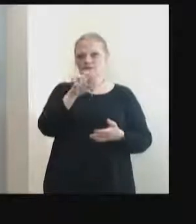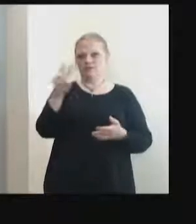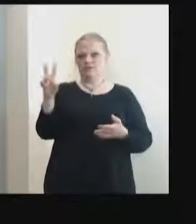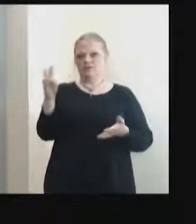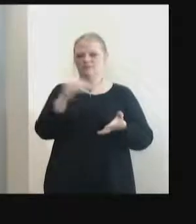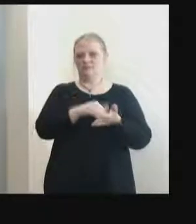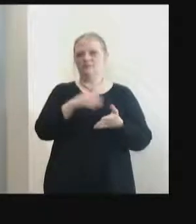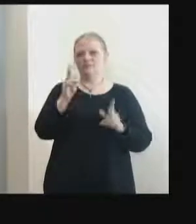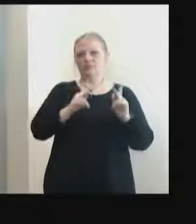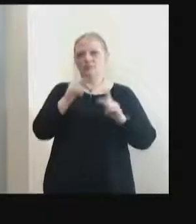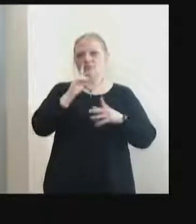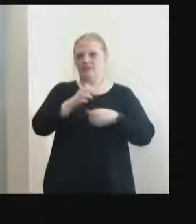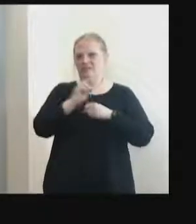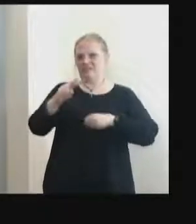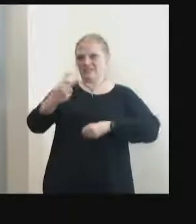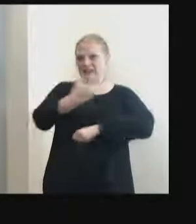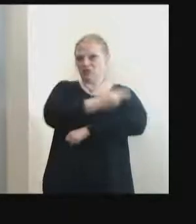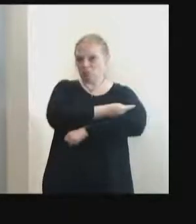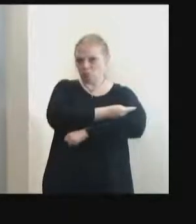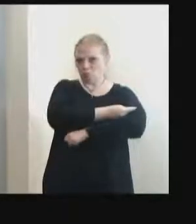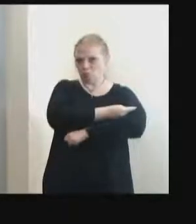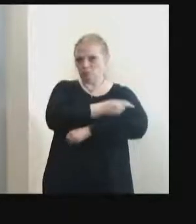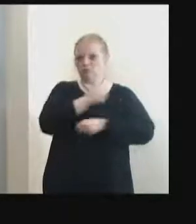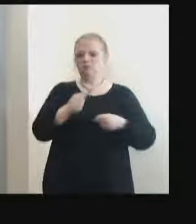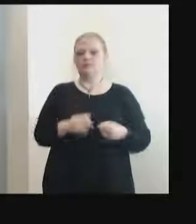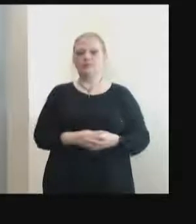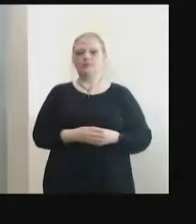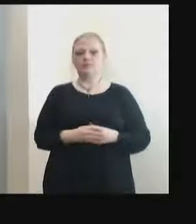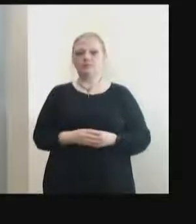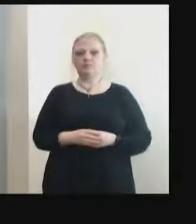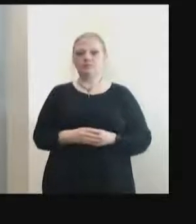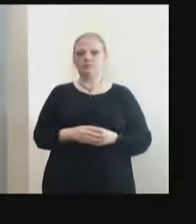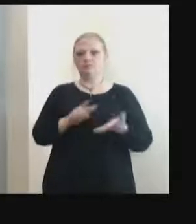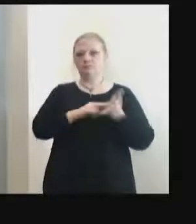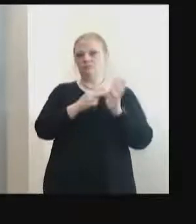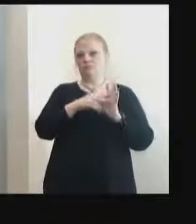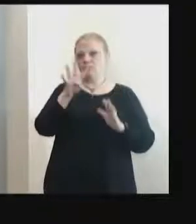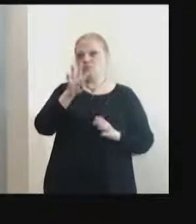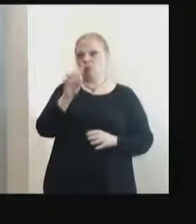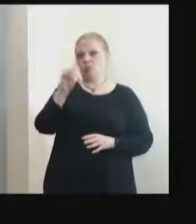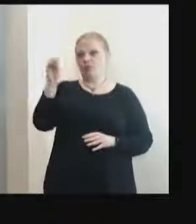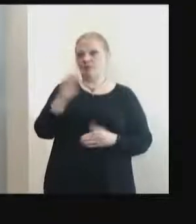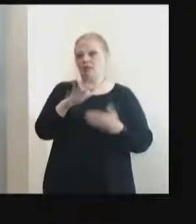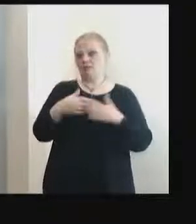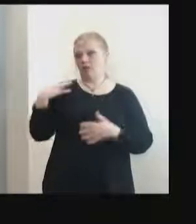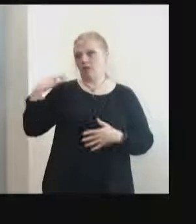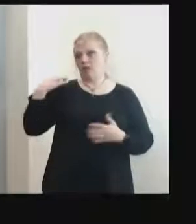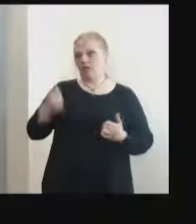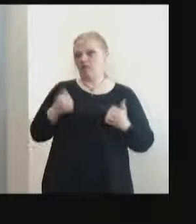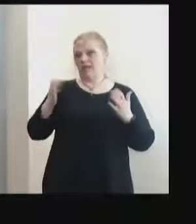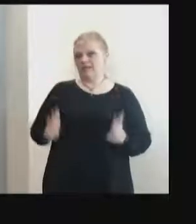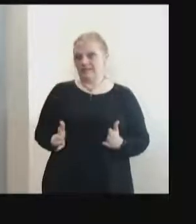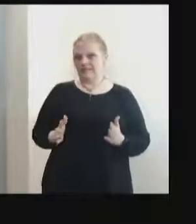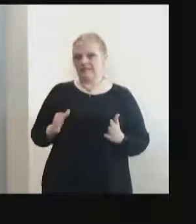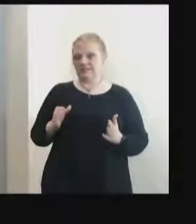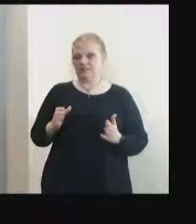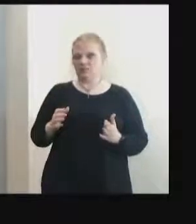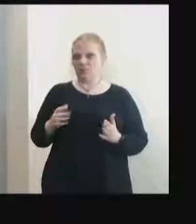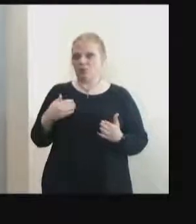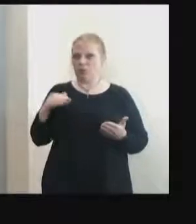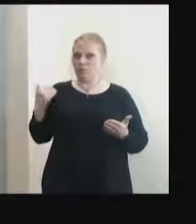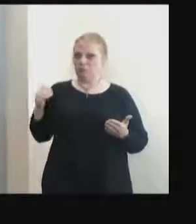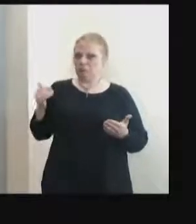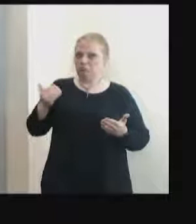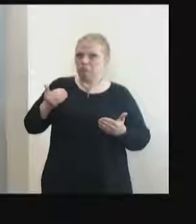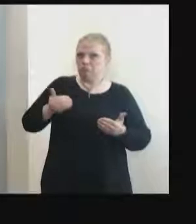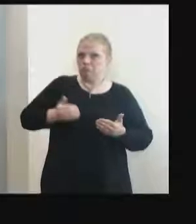312,177,000 people received a second COVID-19 vaccine dose, and that's 41% of all eligible residents. So we're getting there.